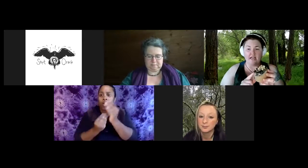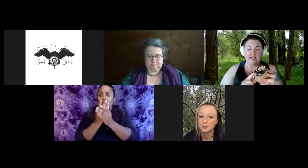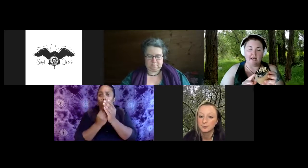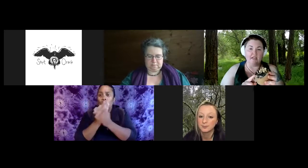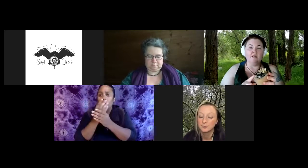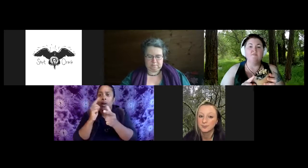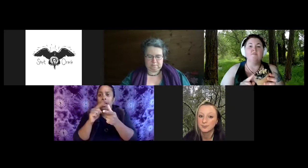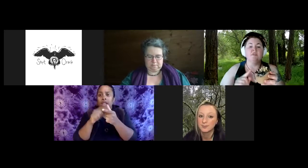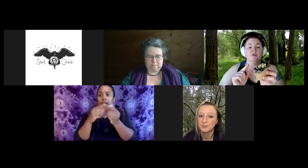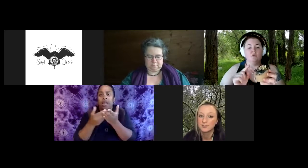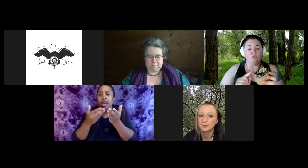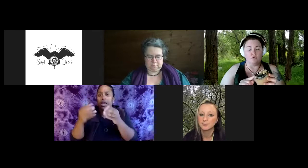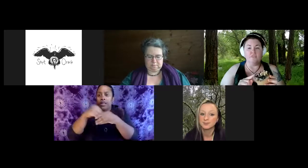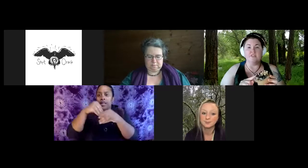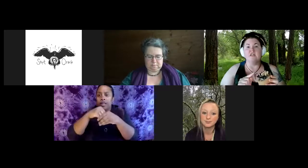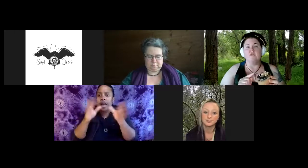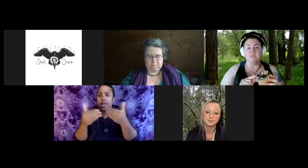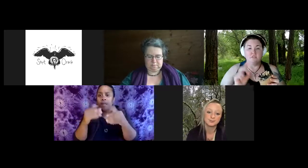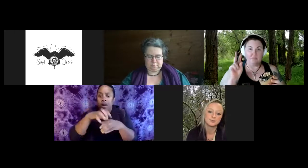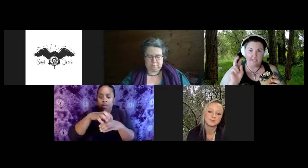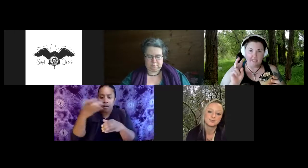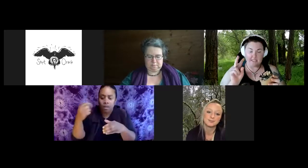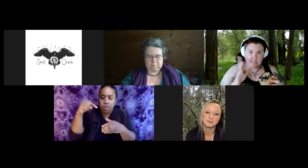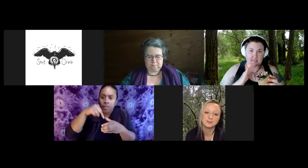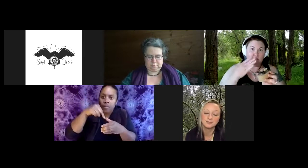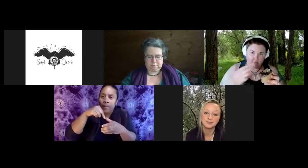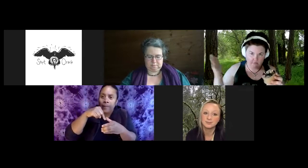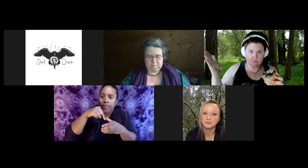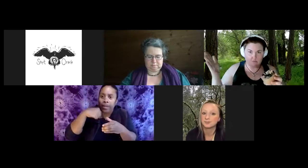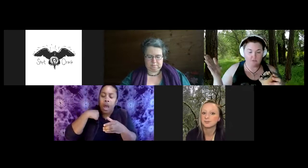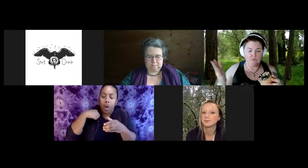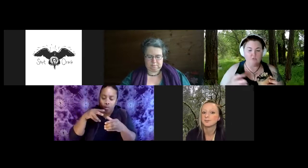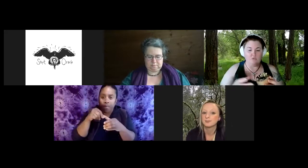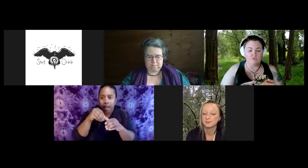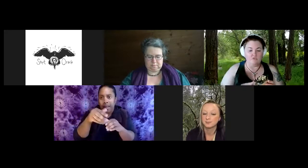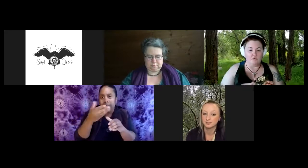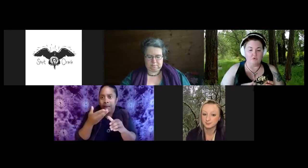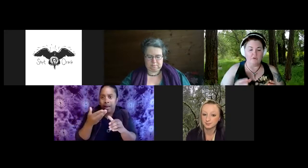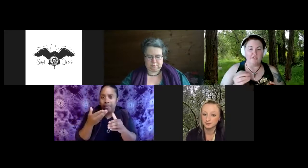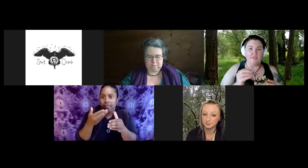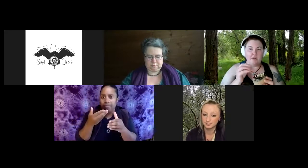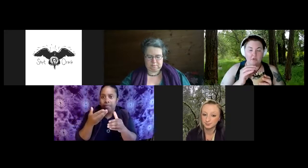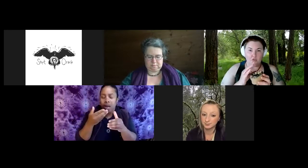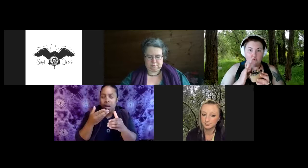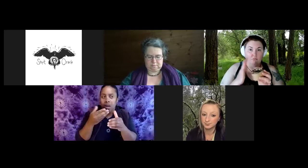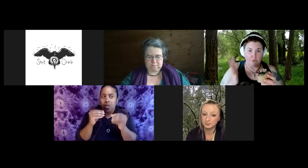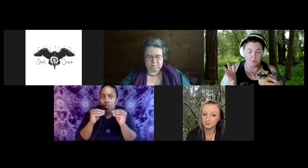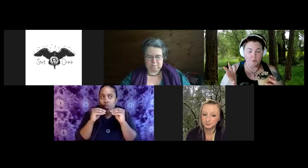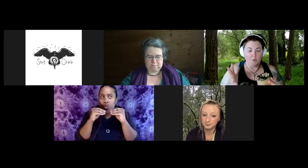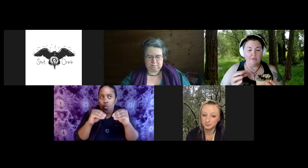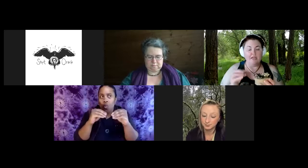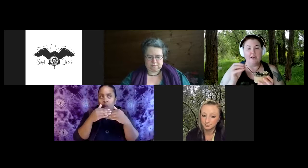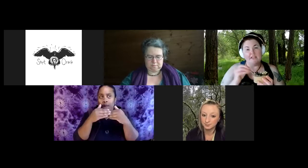things inside were things that I was planting to move forward with and that I wanted